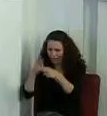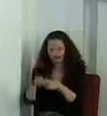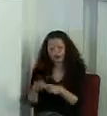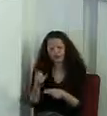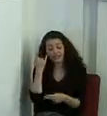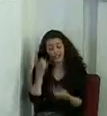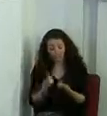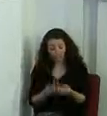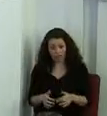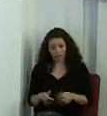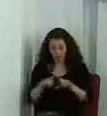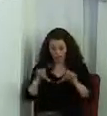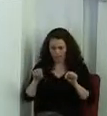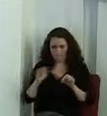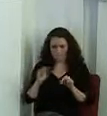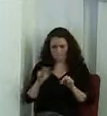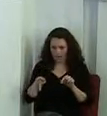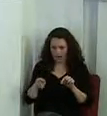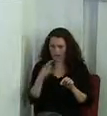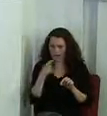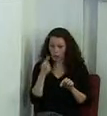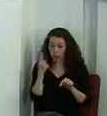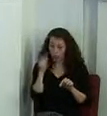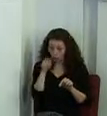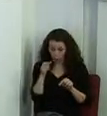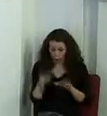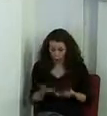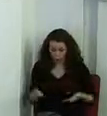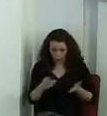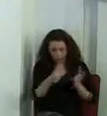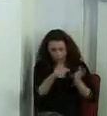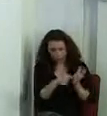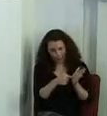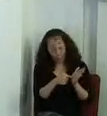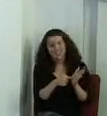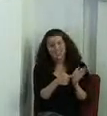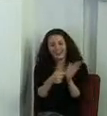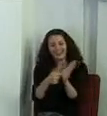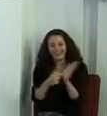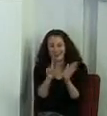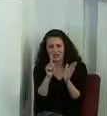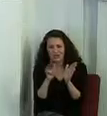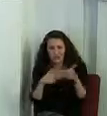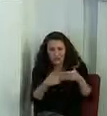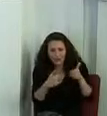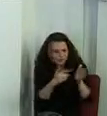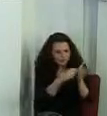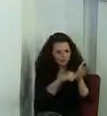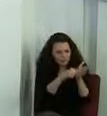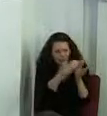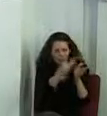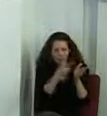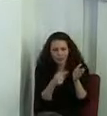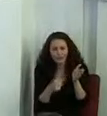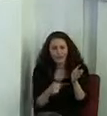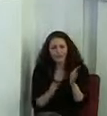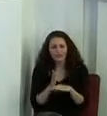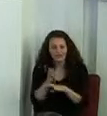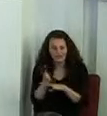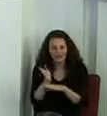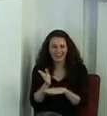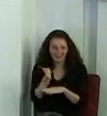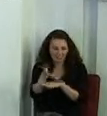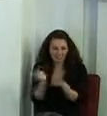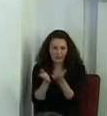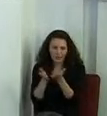there's a little map. It says, "You are here." And then gives you directions to the rooms around. So please do take a look at that directly after worship if